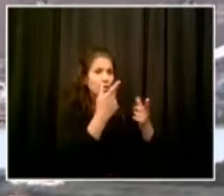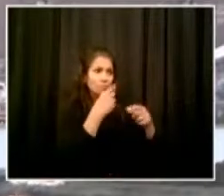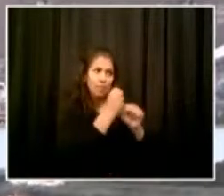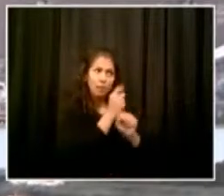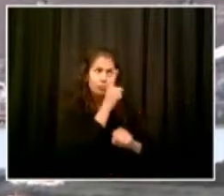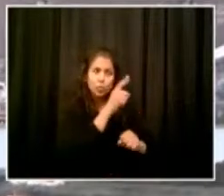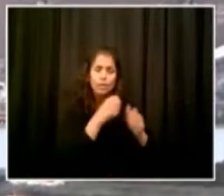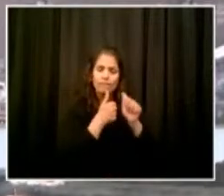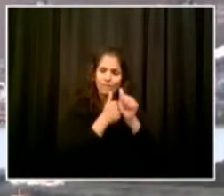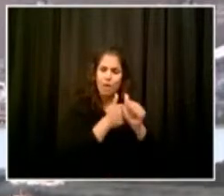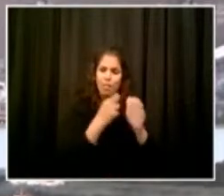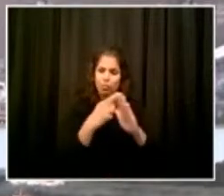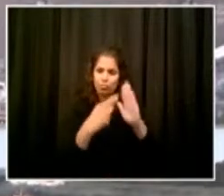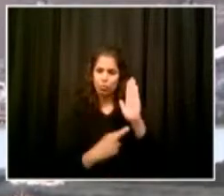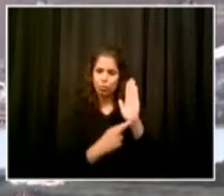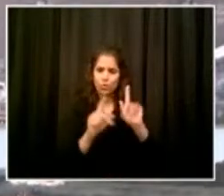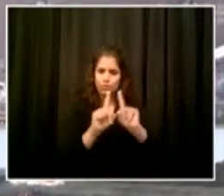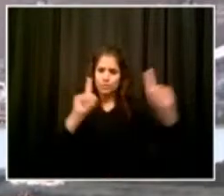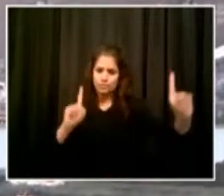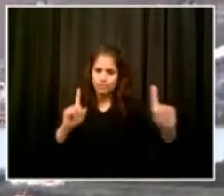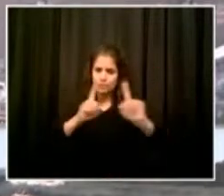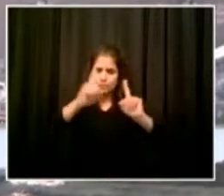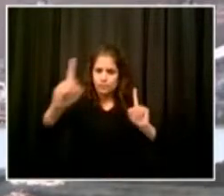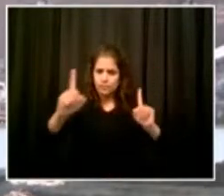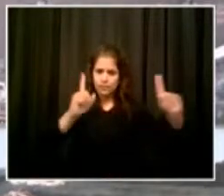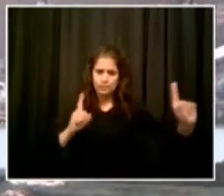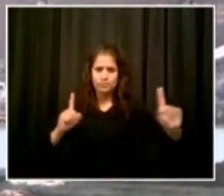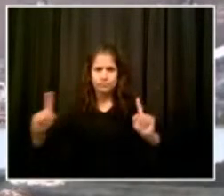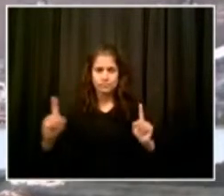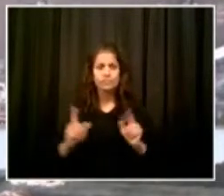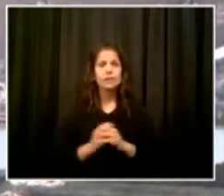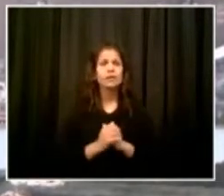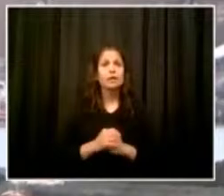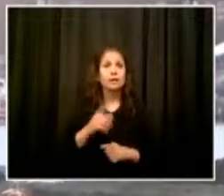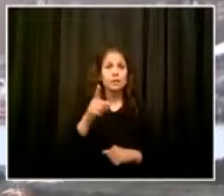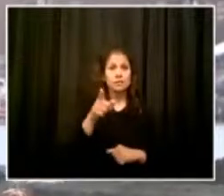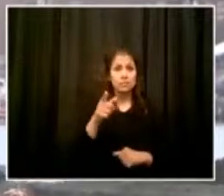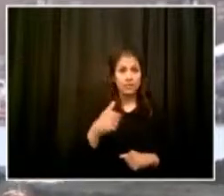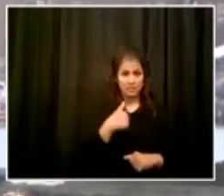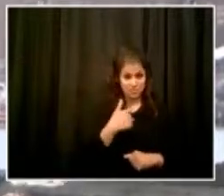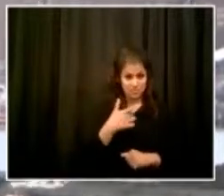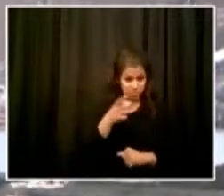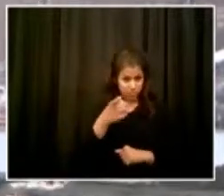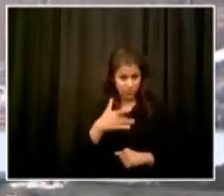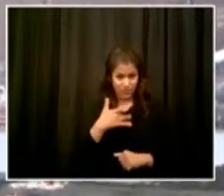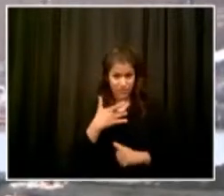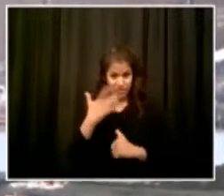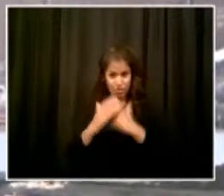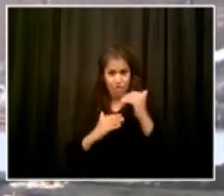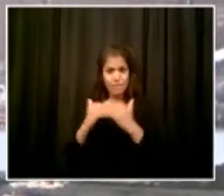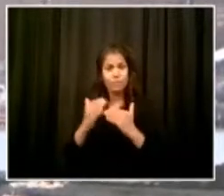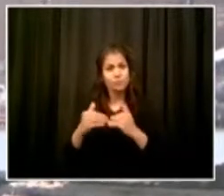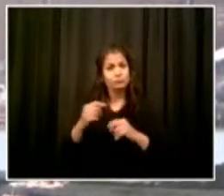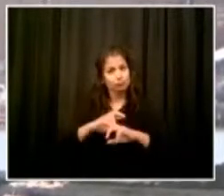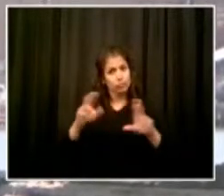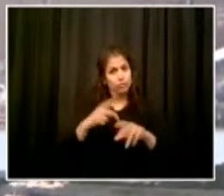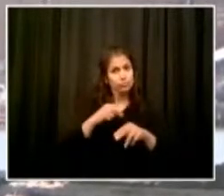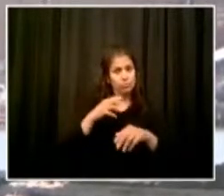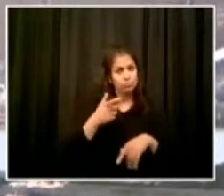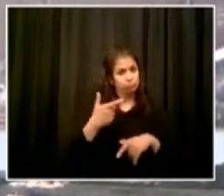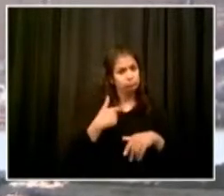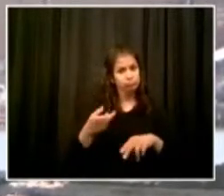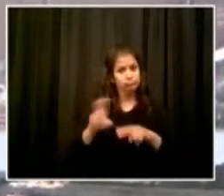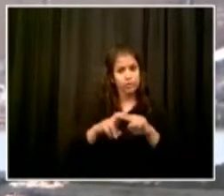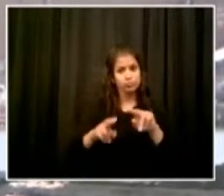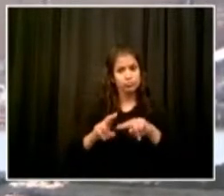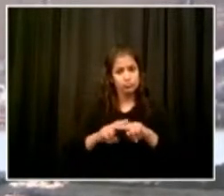take it? Yeah, I intend to. So I'll be taking the subway too. I think it's great the governor's taking the subway. We need to show people that we think some